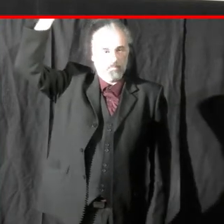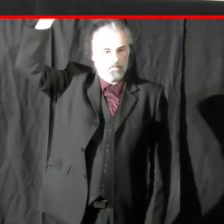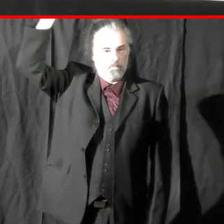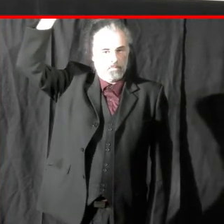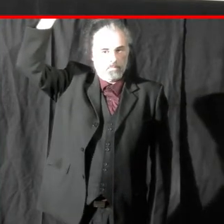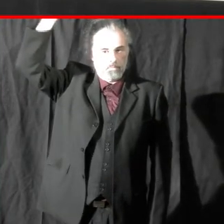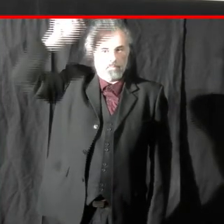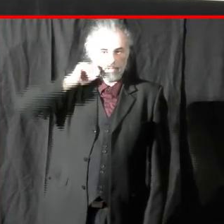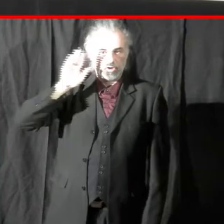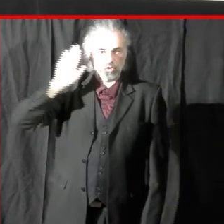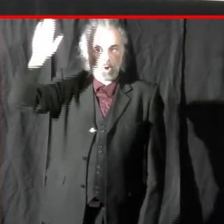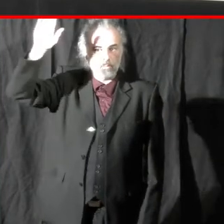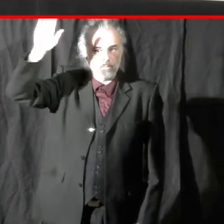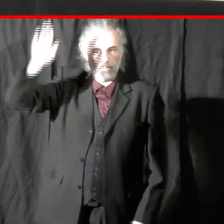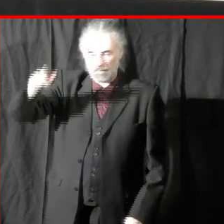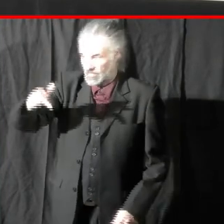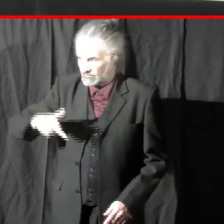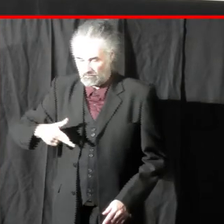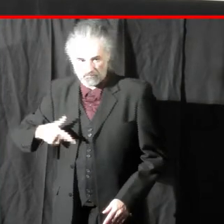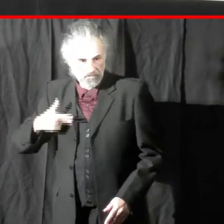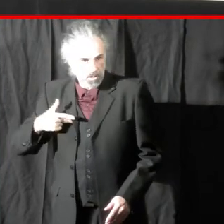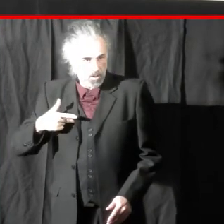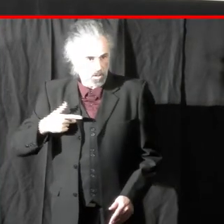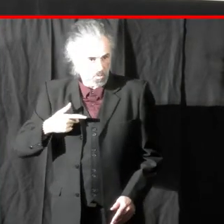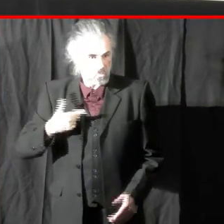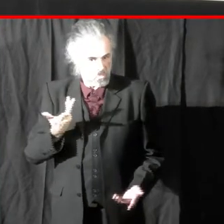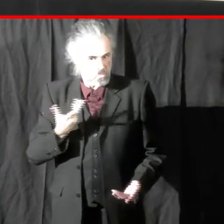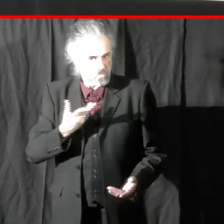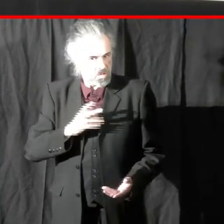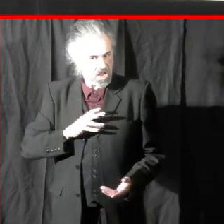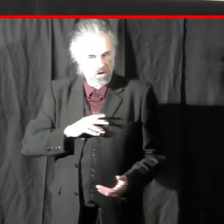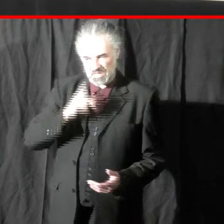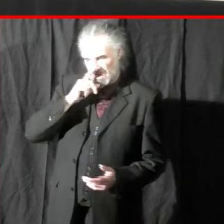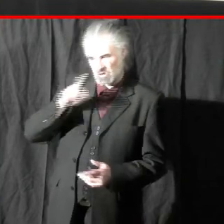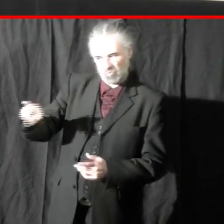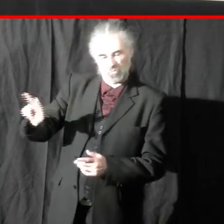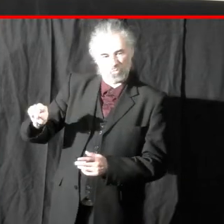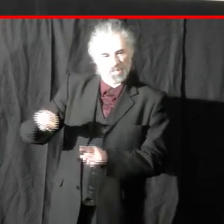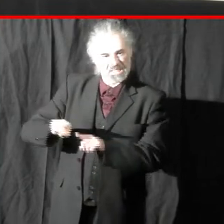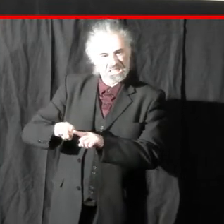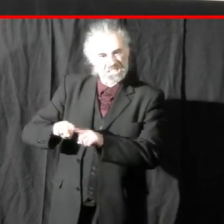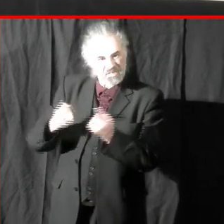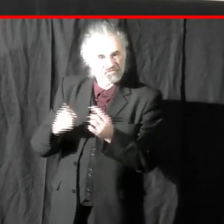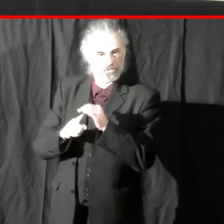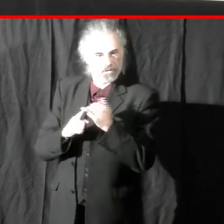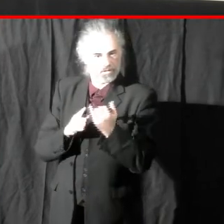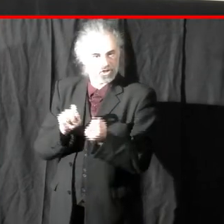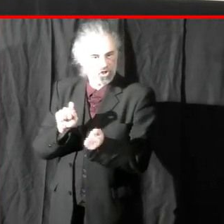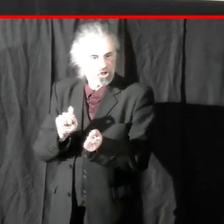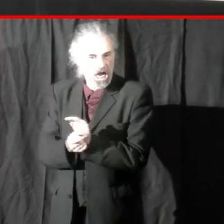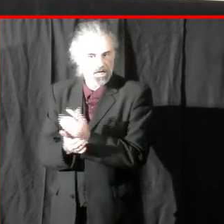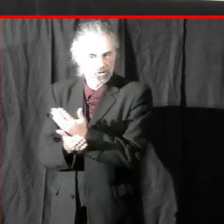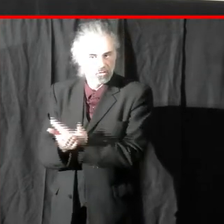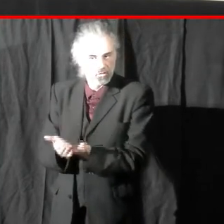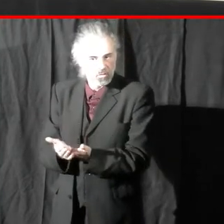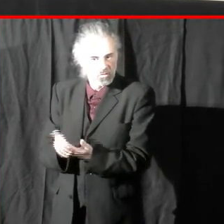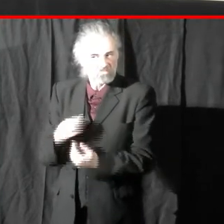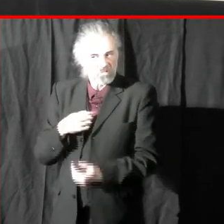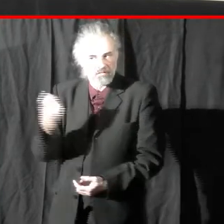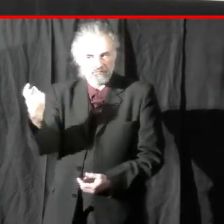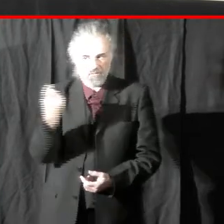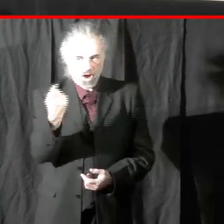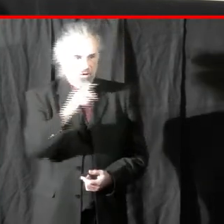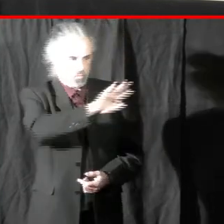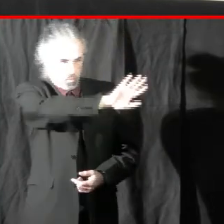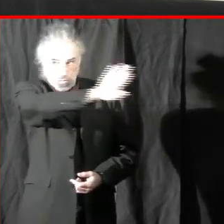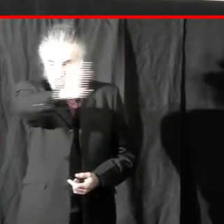stop, if you think that the character could do something differently. So that's the invitation for those in the room.